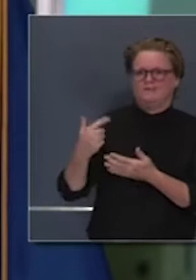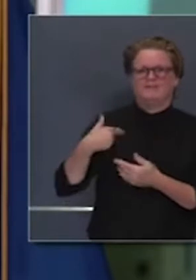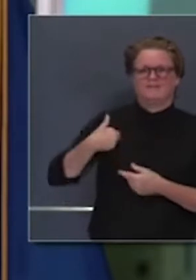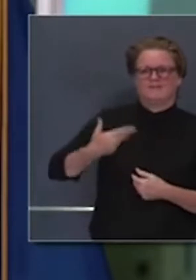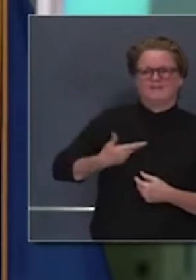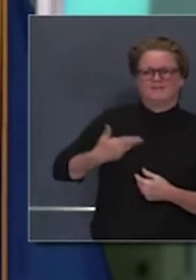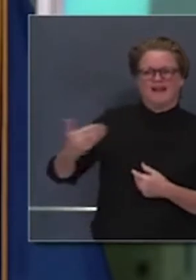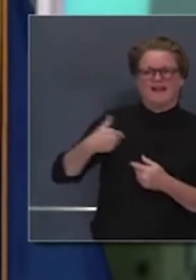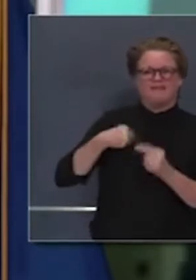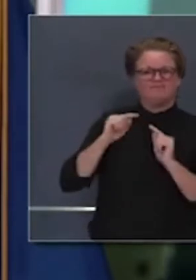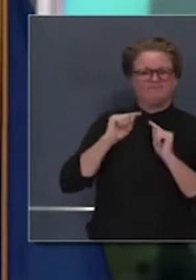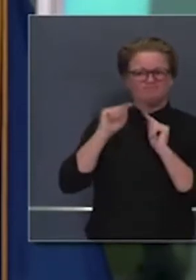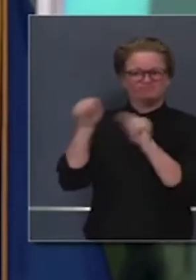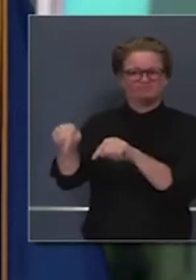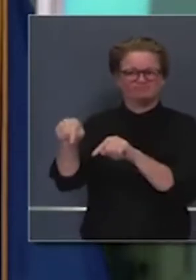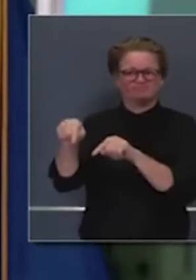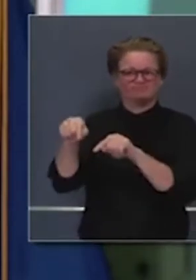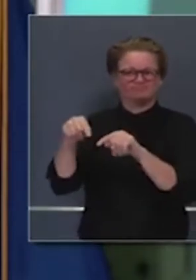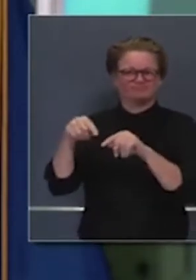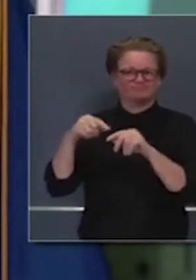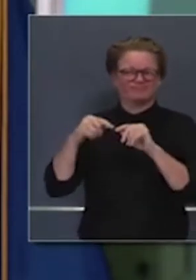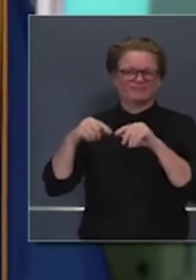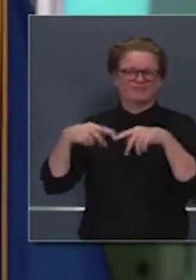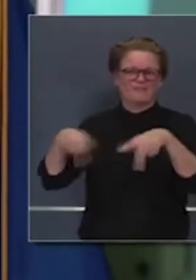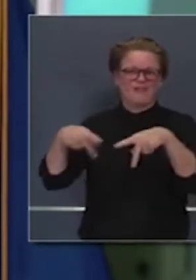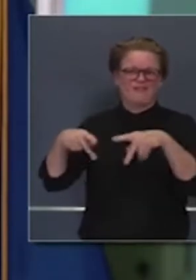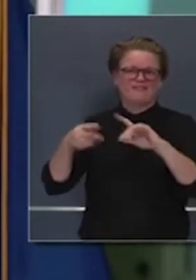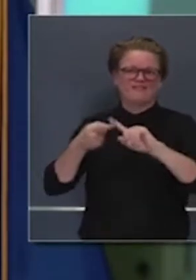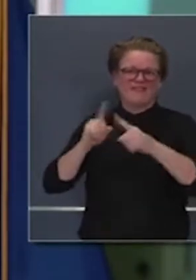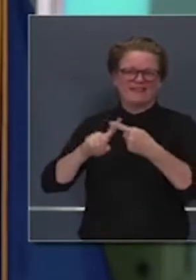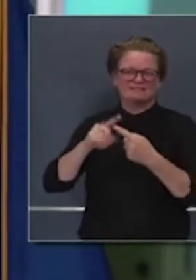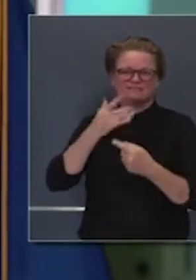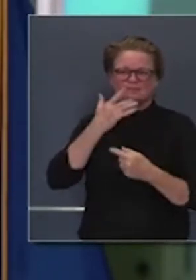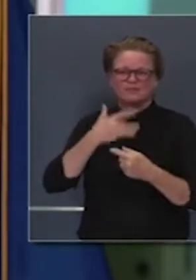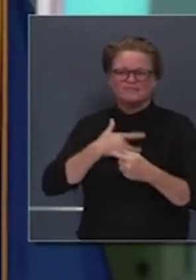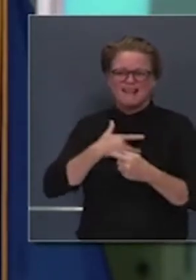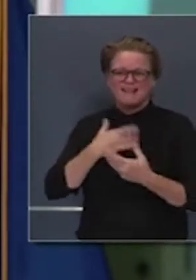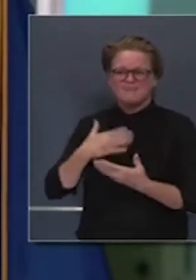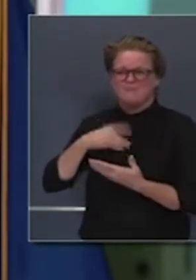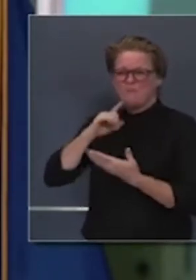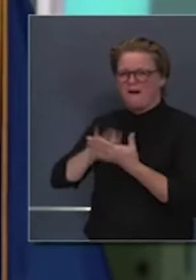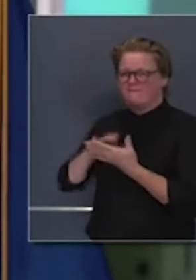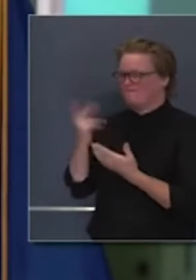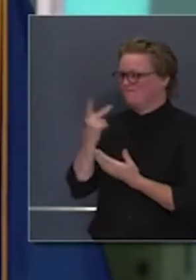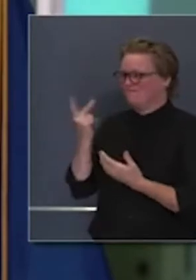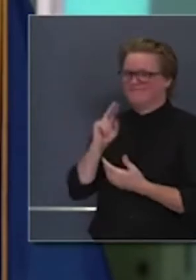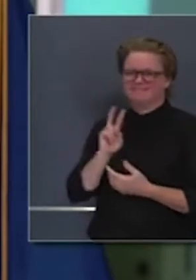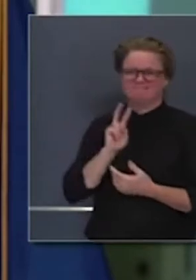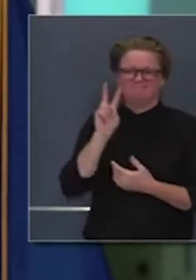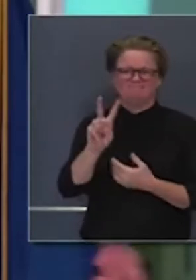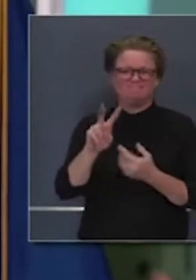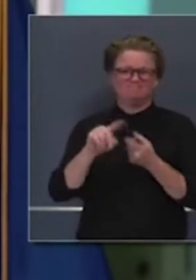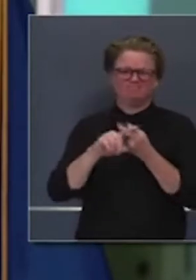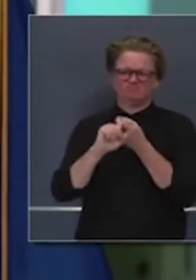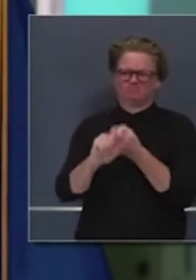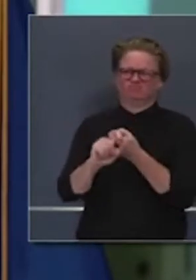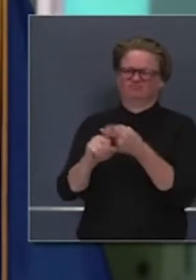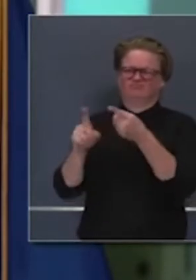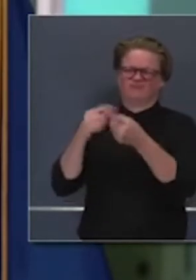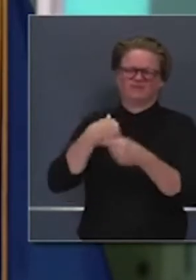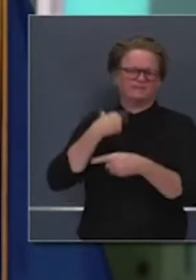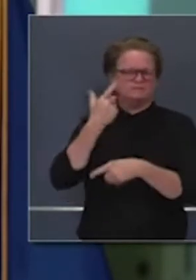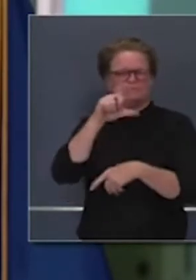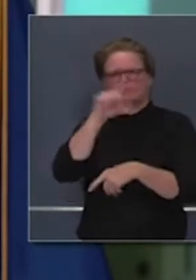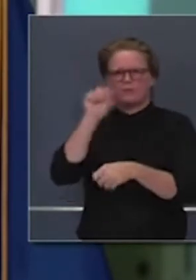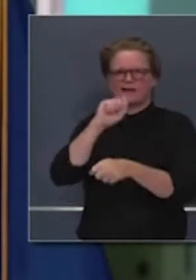birthday. My wife and I, a friend that I've known for almost 20 years, and a friend that had, well, put a lot